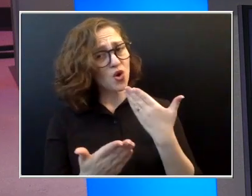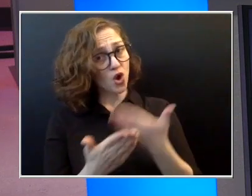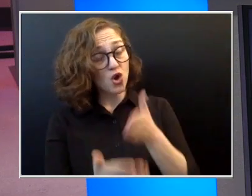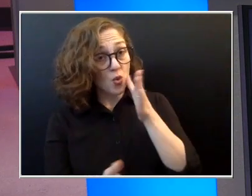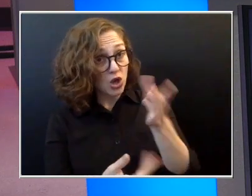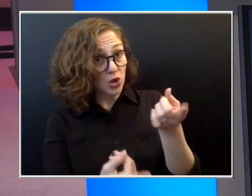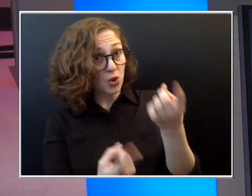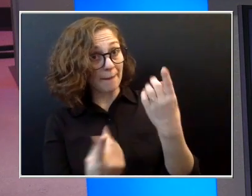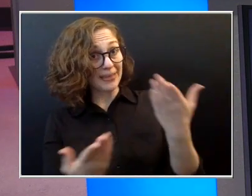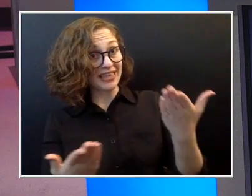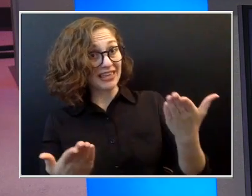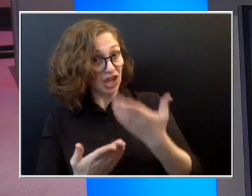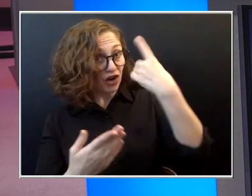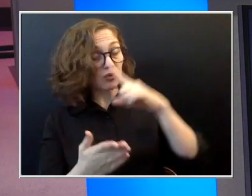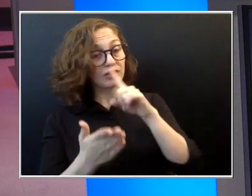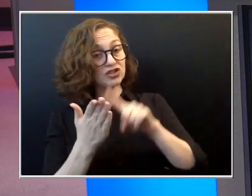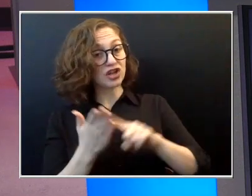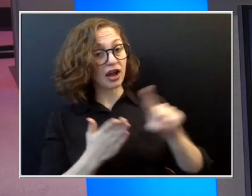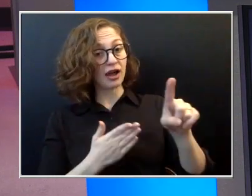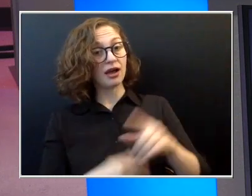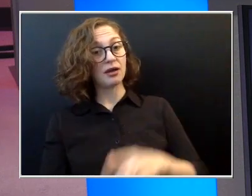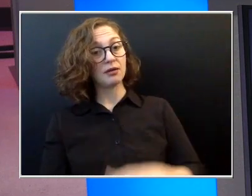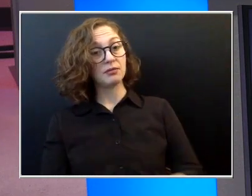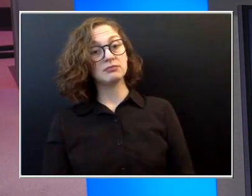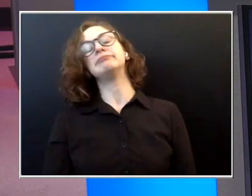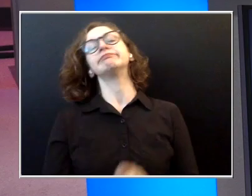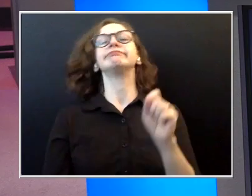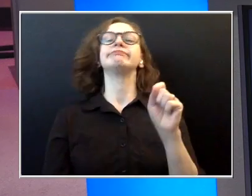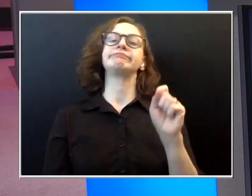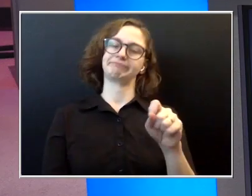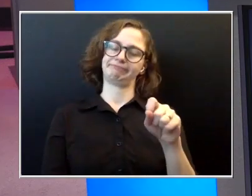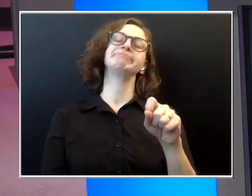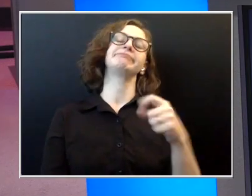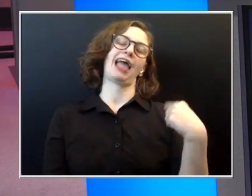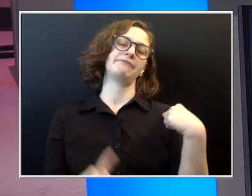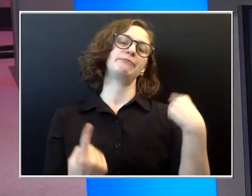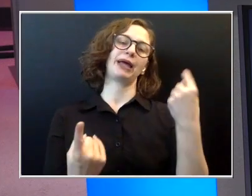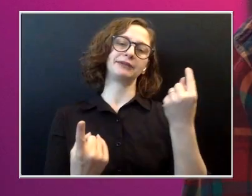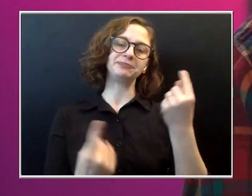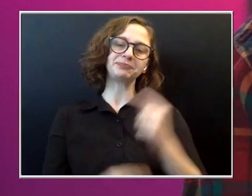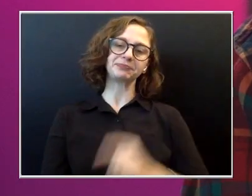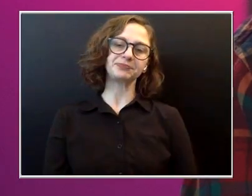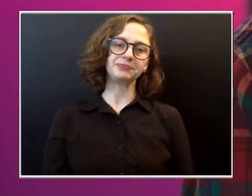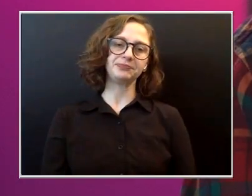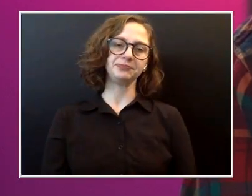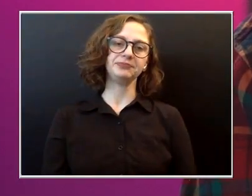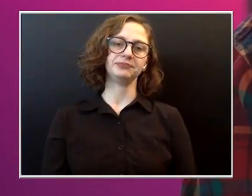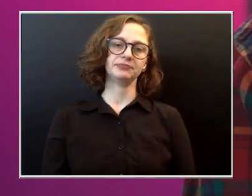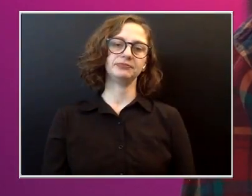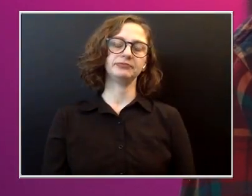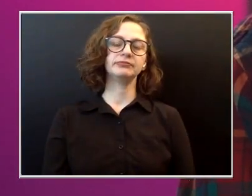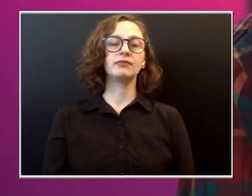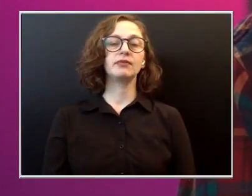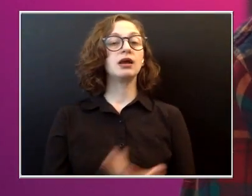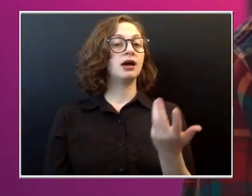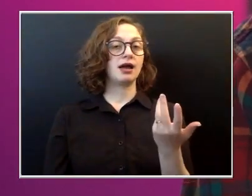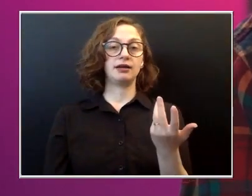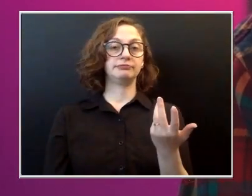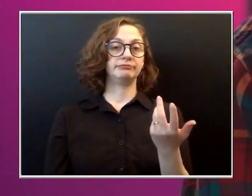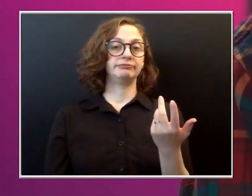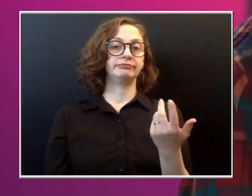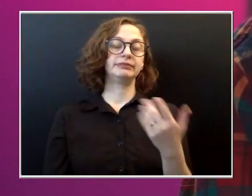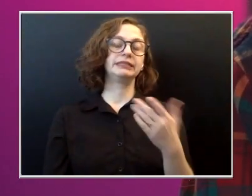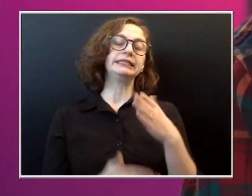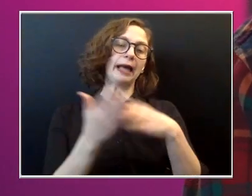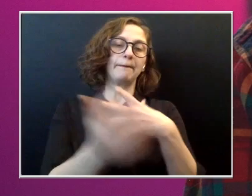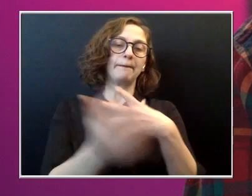checkups? How does that I have been. work? I have been for the checkups that are needed, and then I do some blood work away from